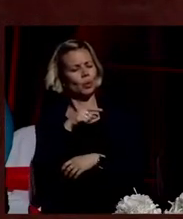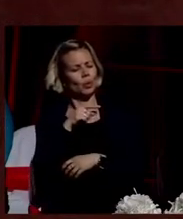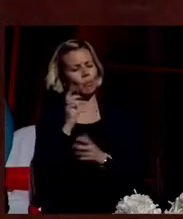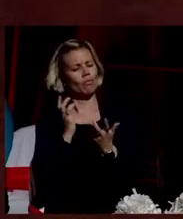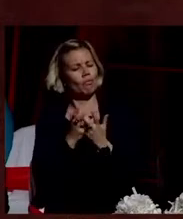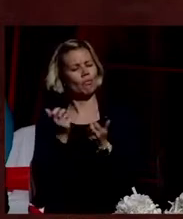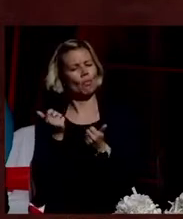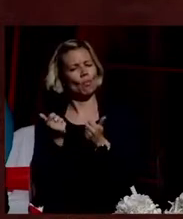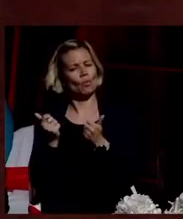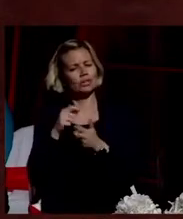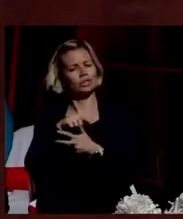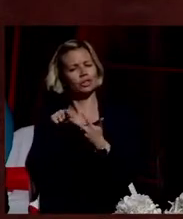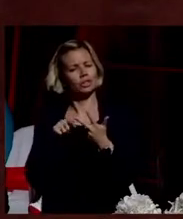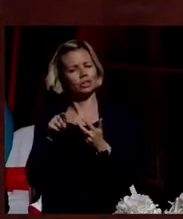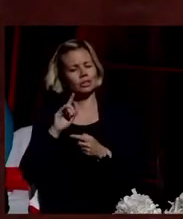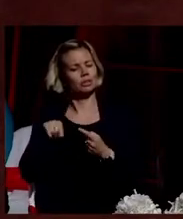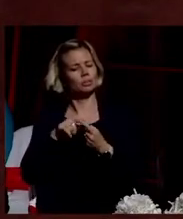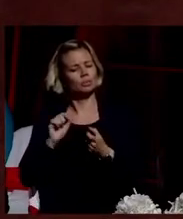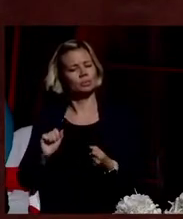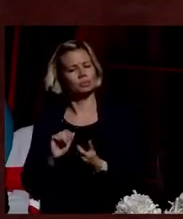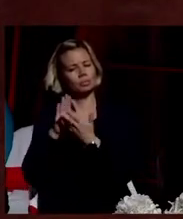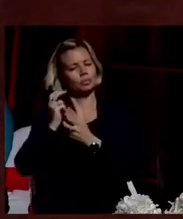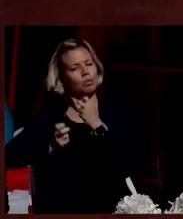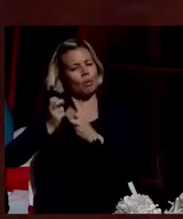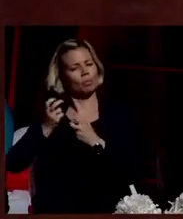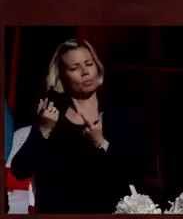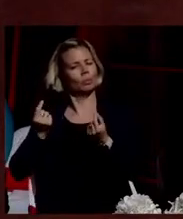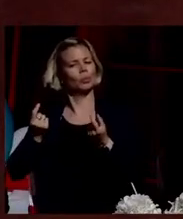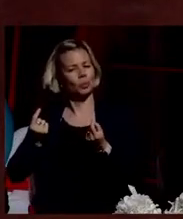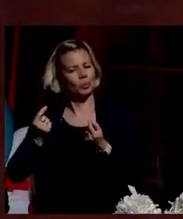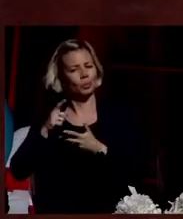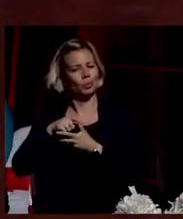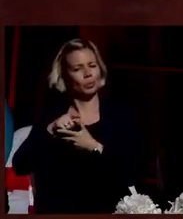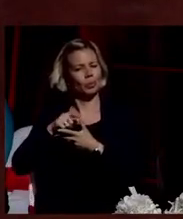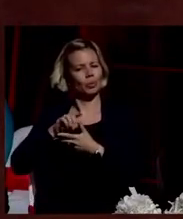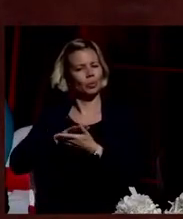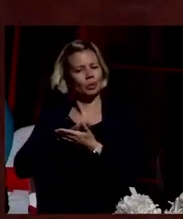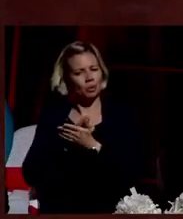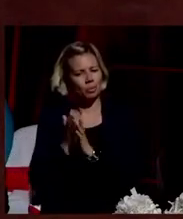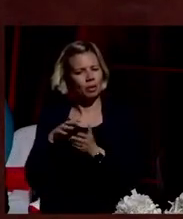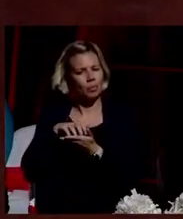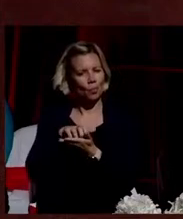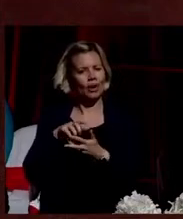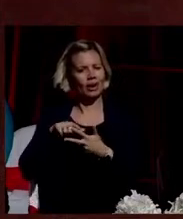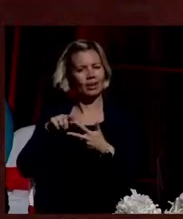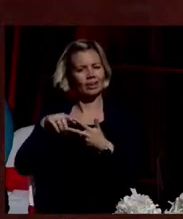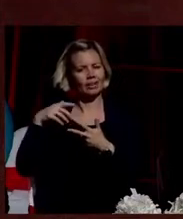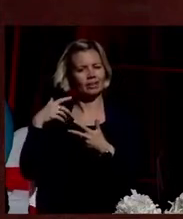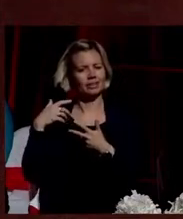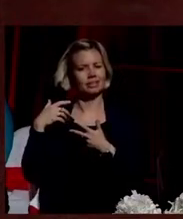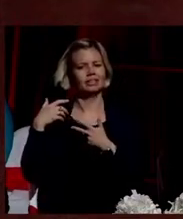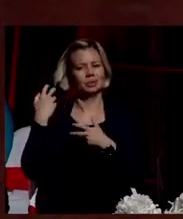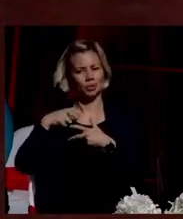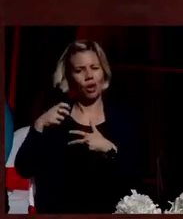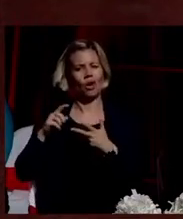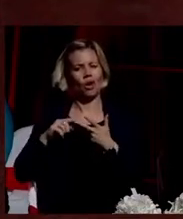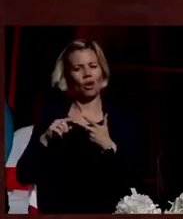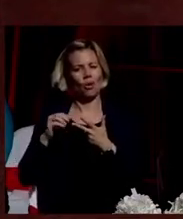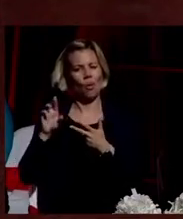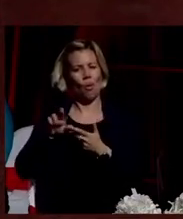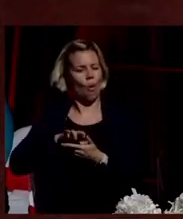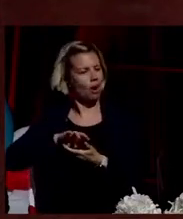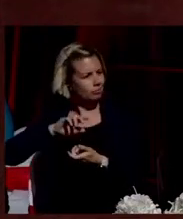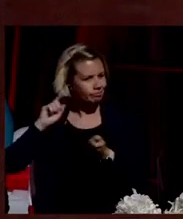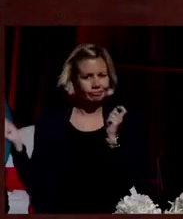struggle knocks on your door, how do you respond? Are you a potato, an egg, or a coffee bean?"